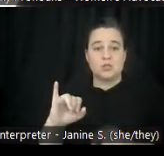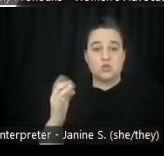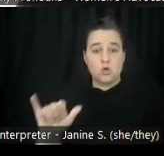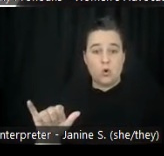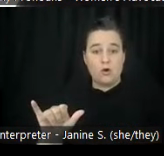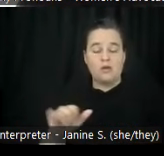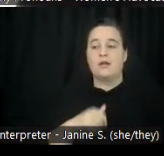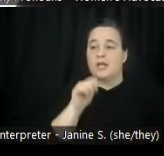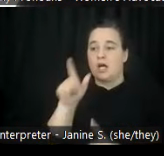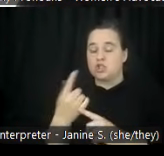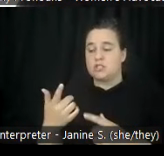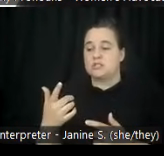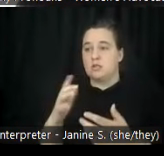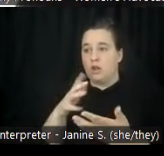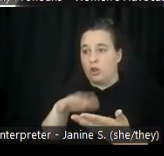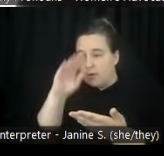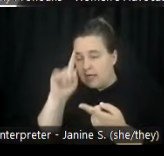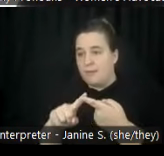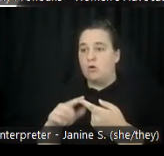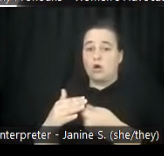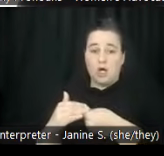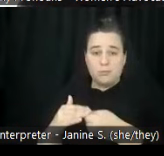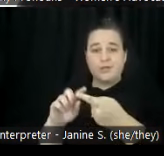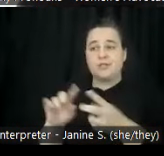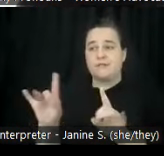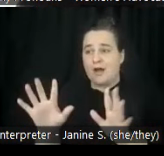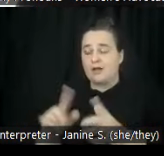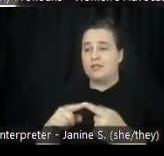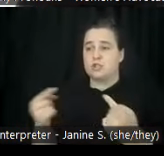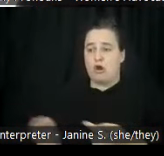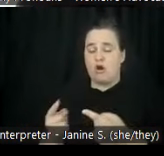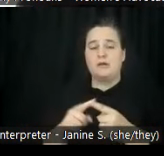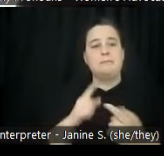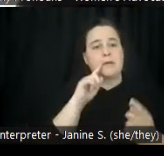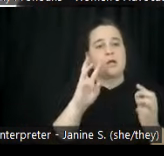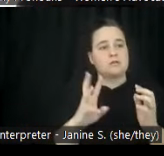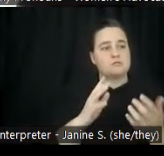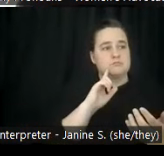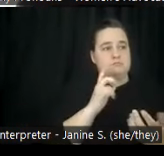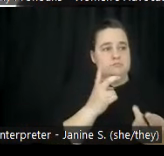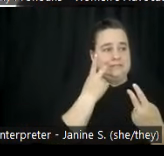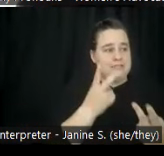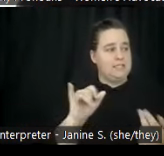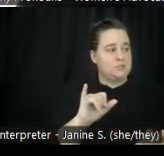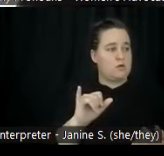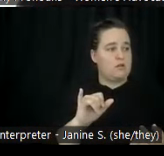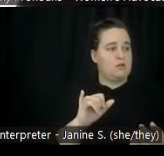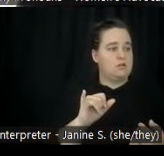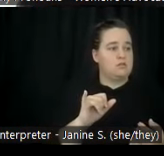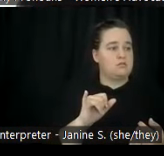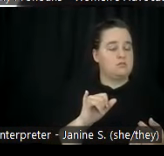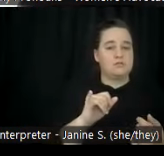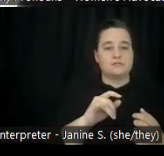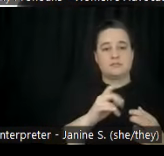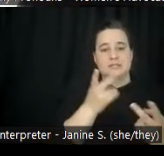and violence and harm, but also being able to witness and, you know, pay tribute to the